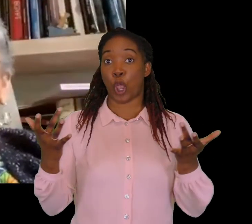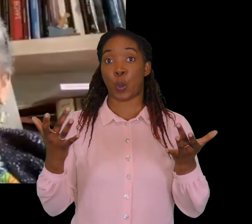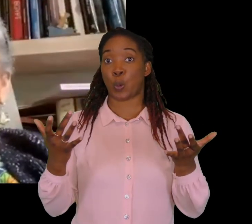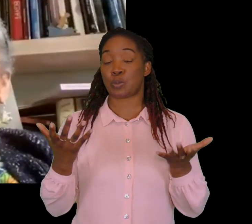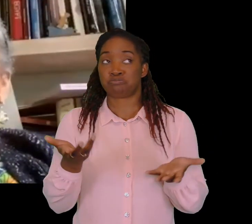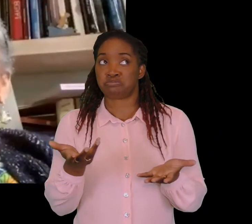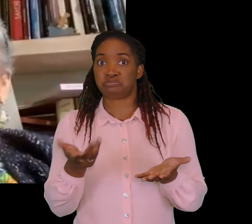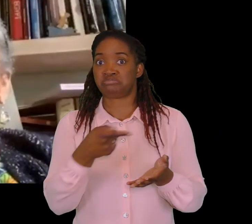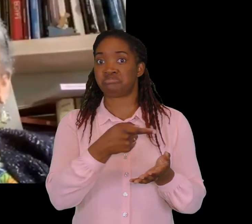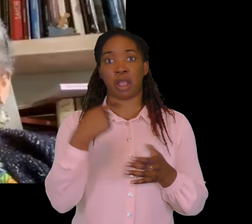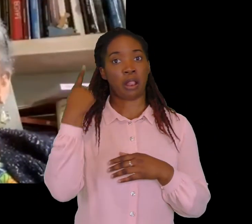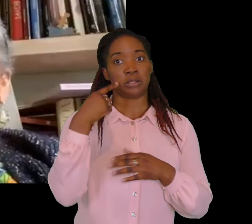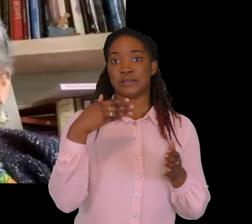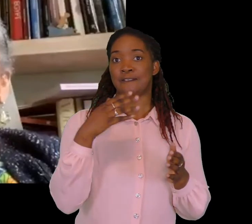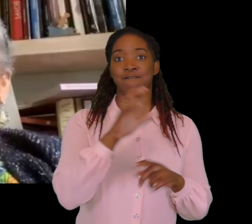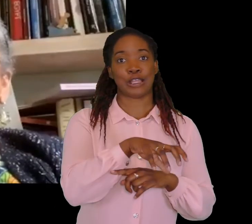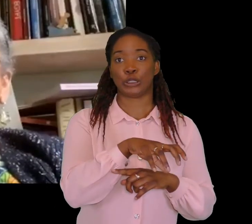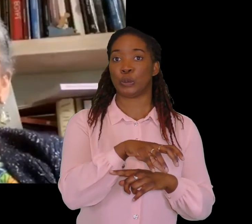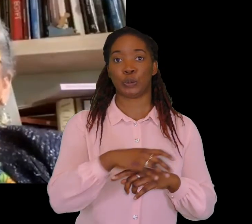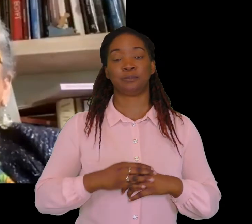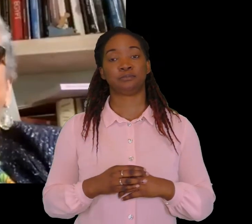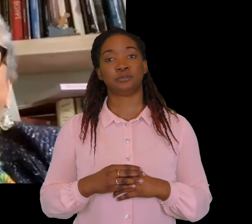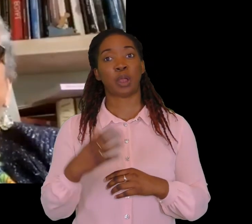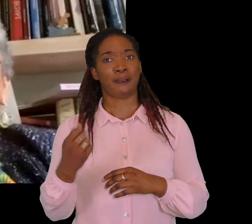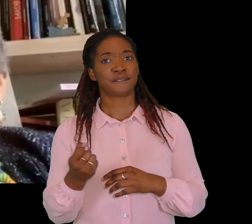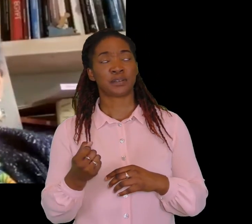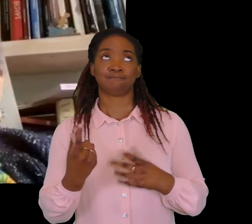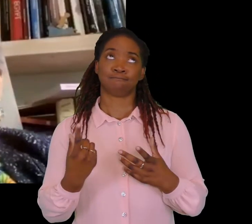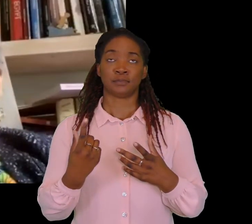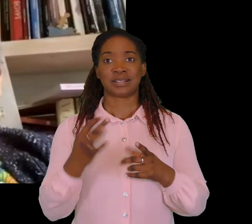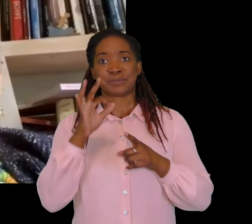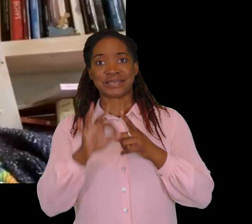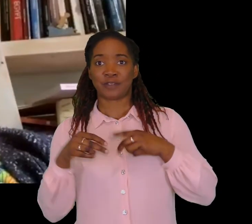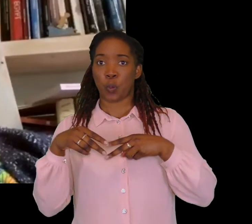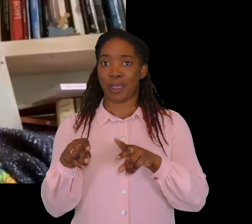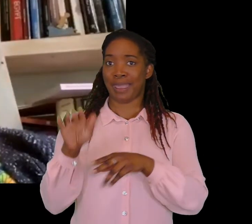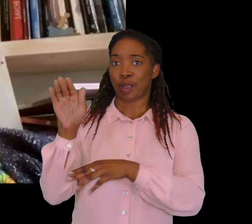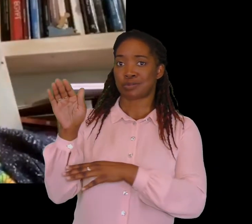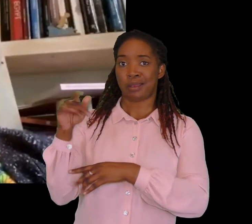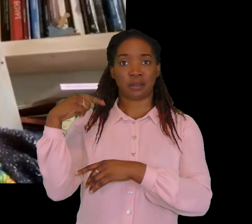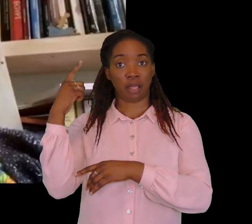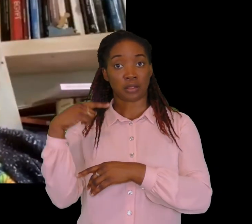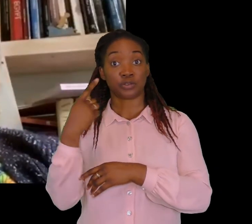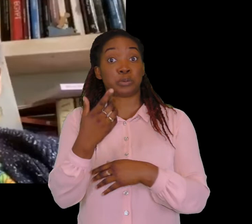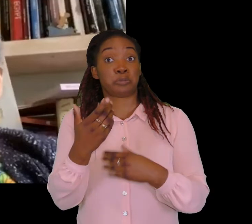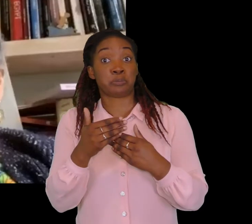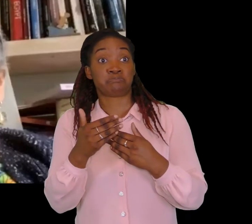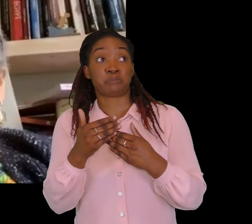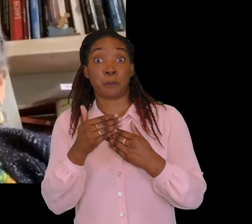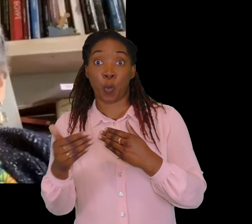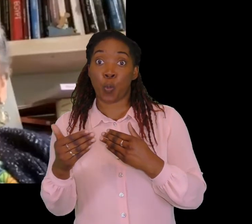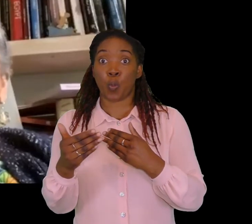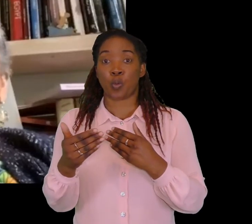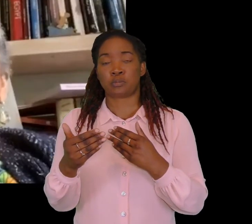did not necessarily have London venues. So there was a certain way that outside of London, you were more likely to